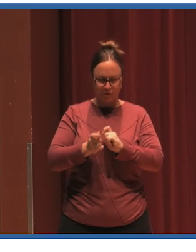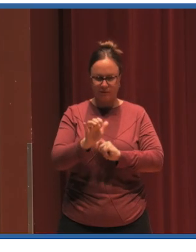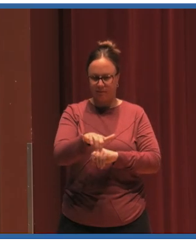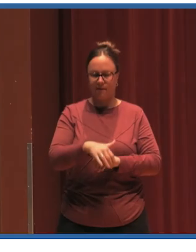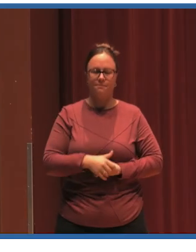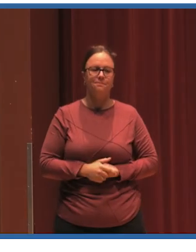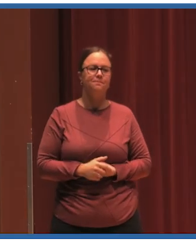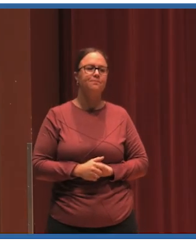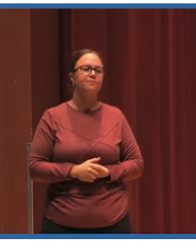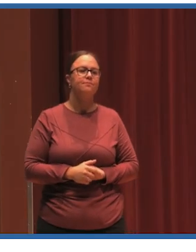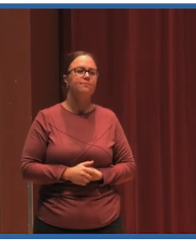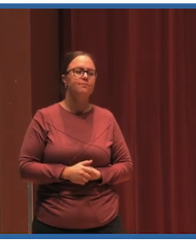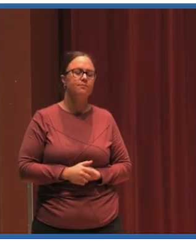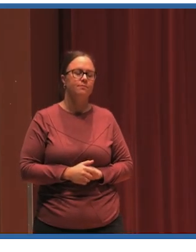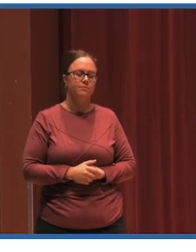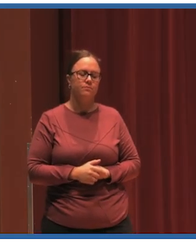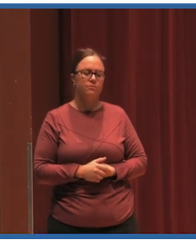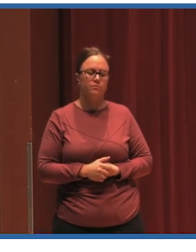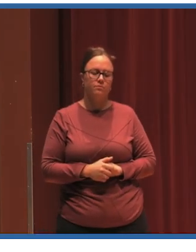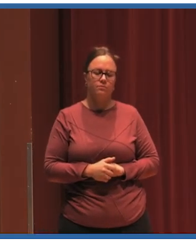So this amounts to around